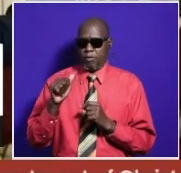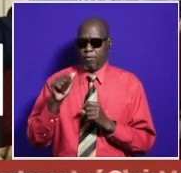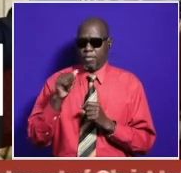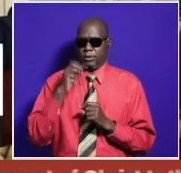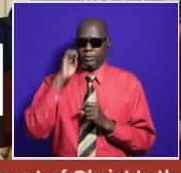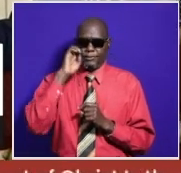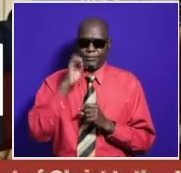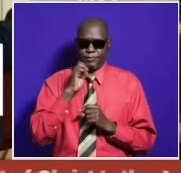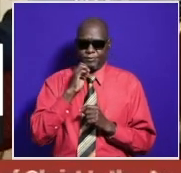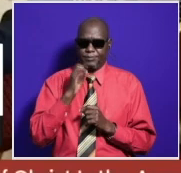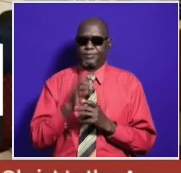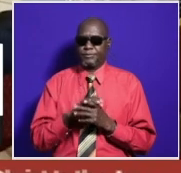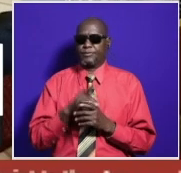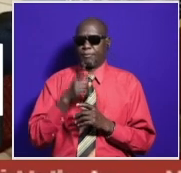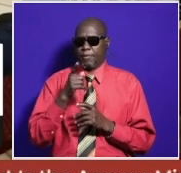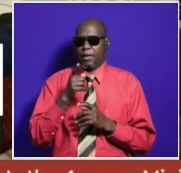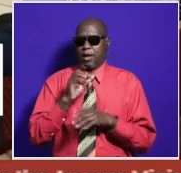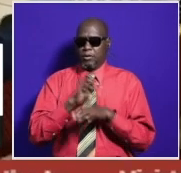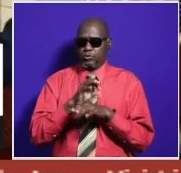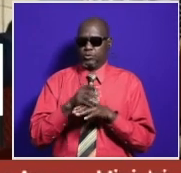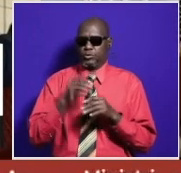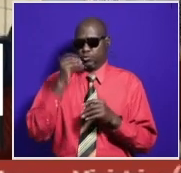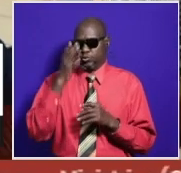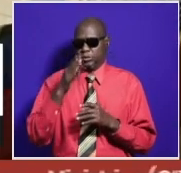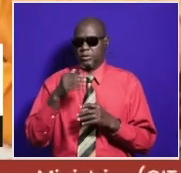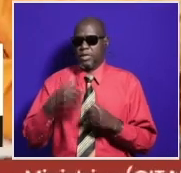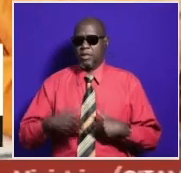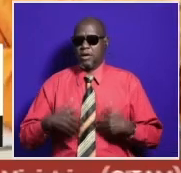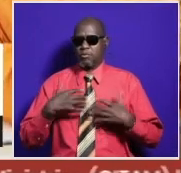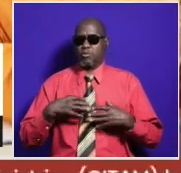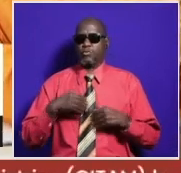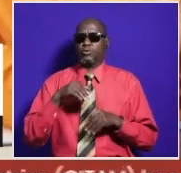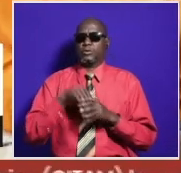proper counselling to students and young people in the country.